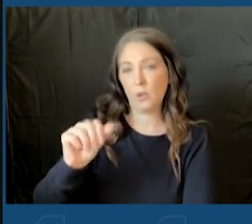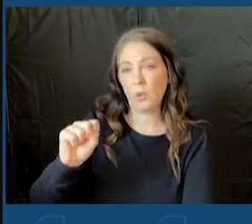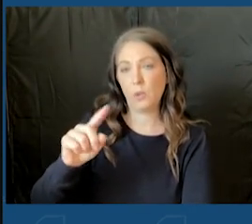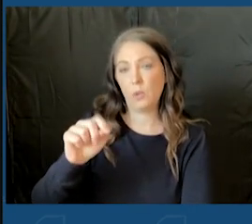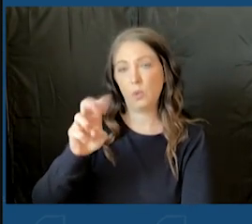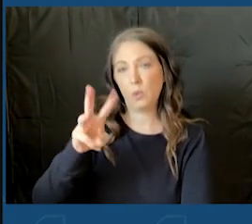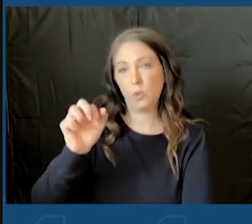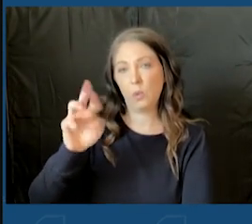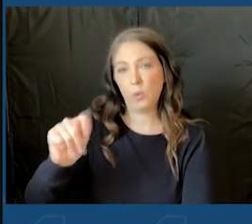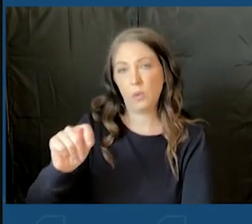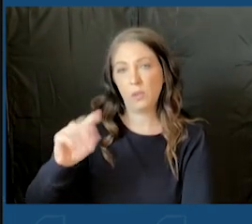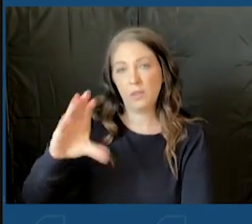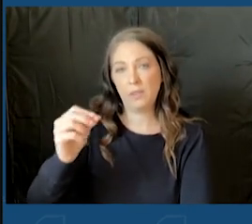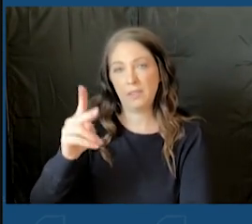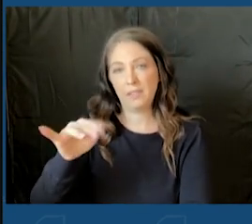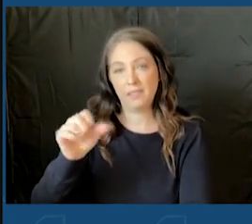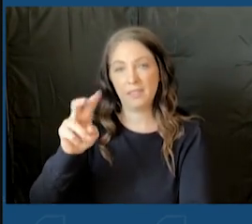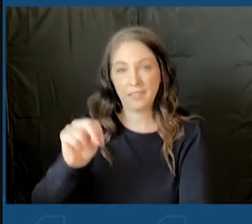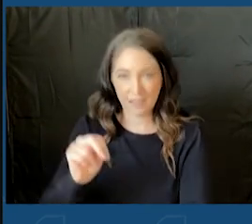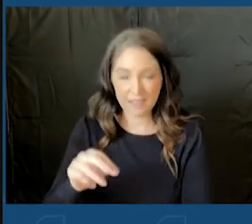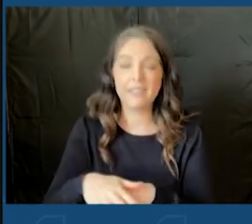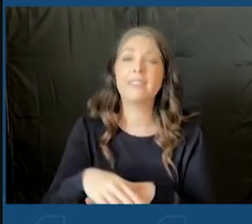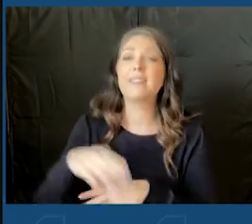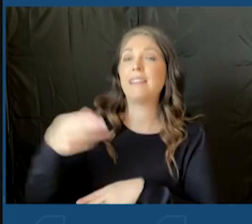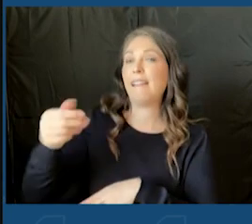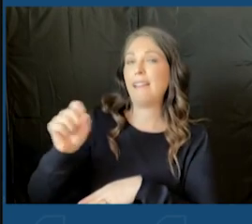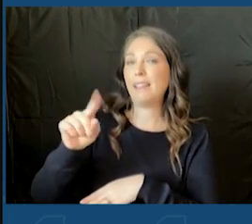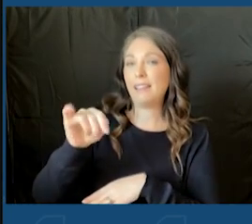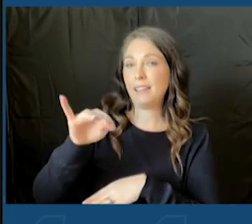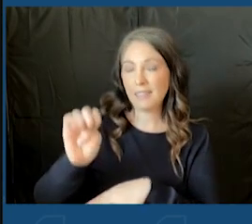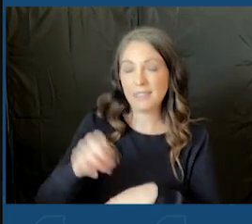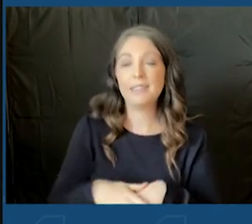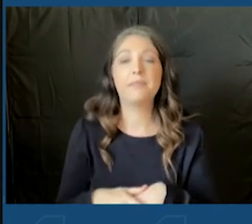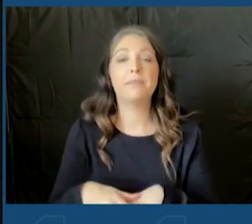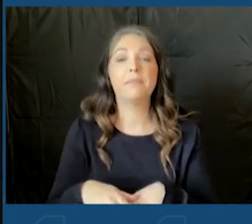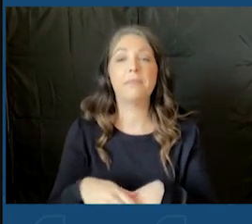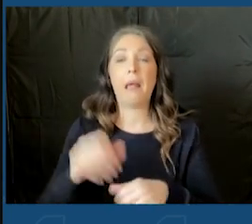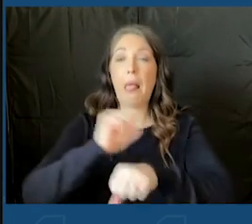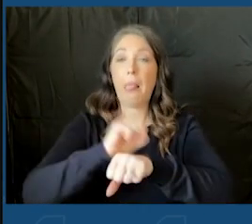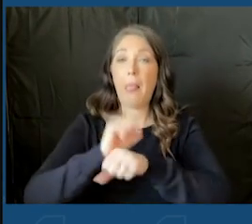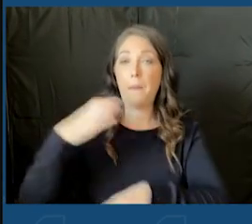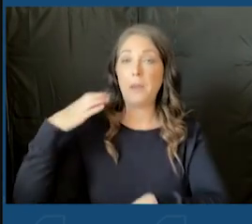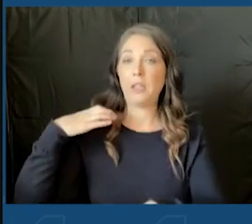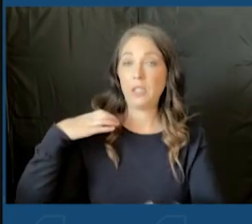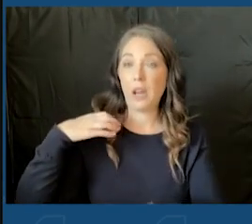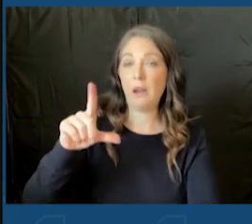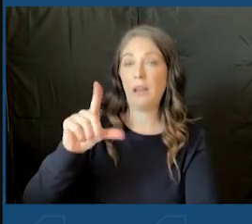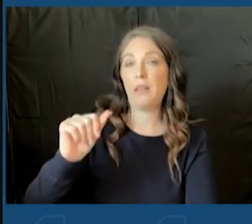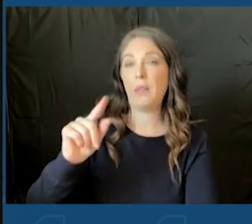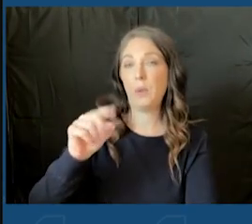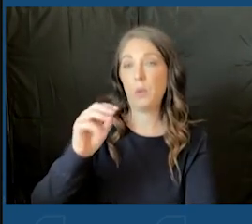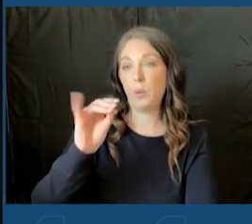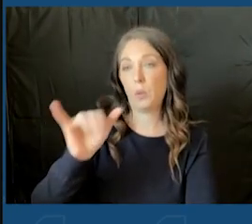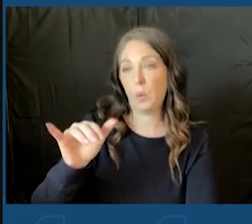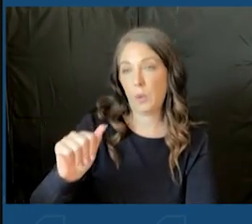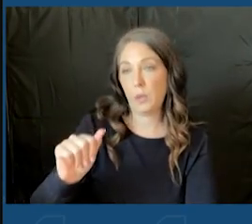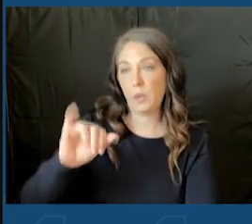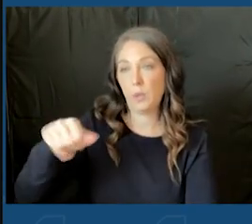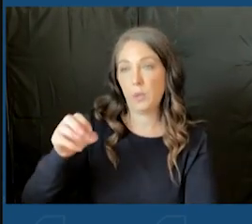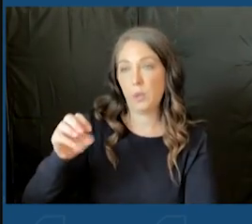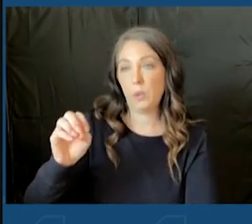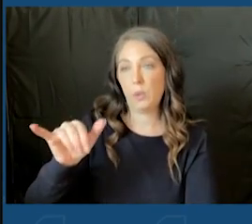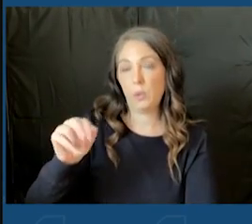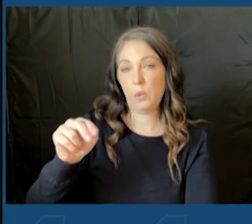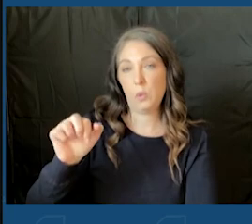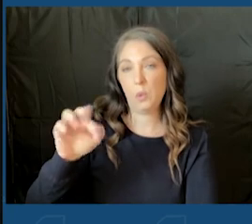my amazing counterpart in the Assembly, the Labor Chair, Assemblywoman Latoya Joyner, and John Murphy. I know